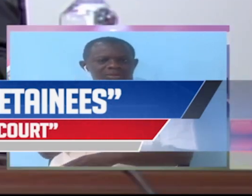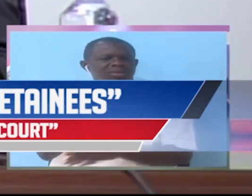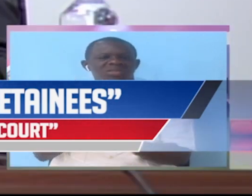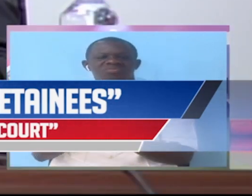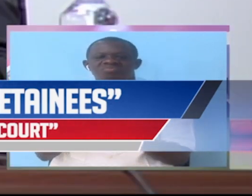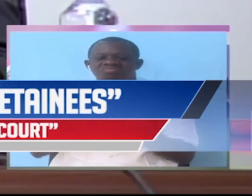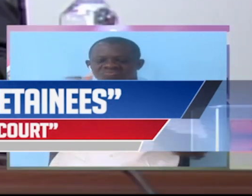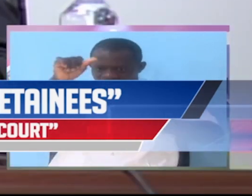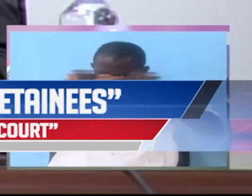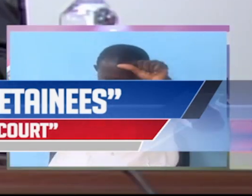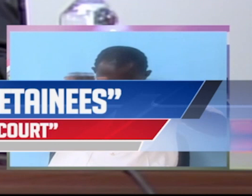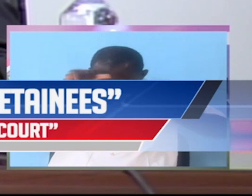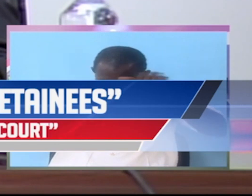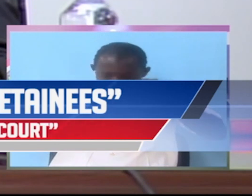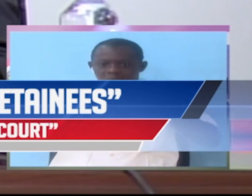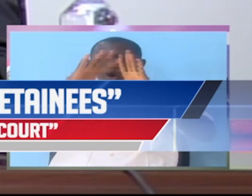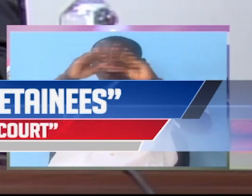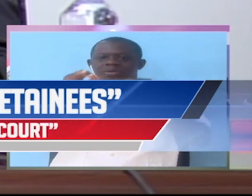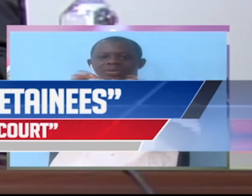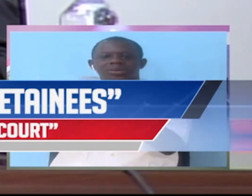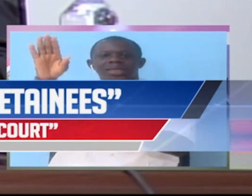of law. He even mentioned one